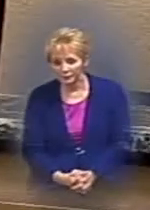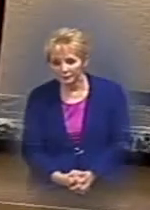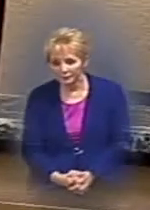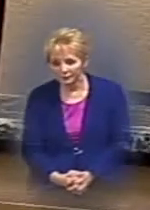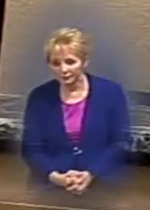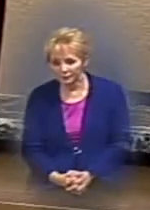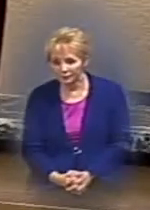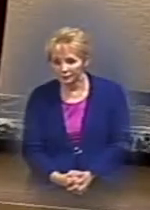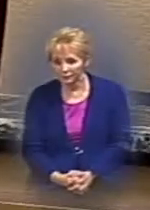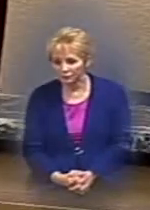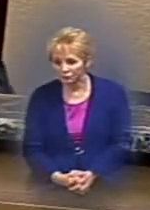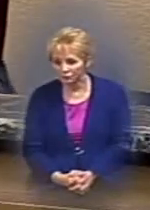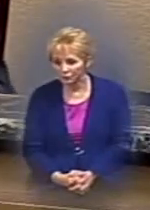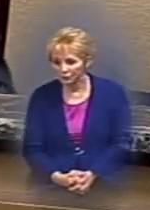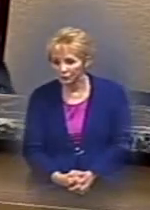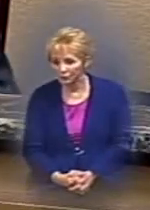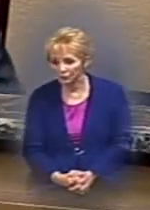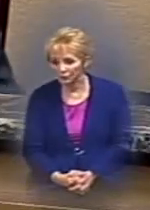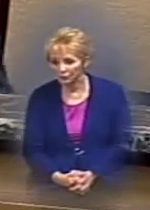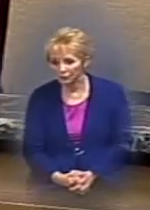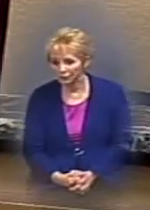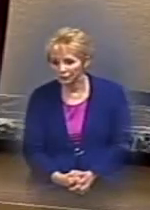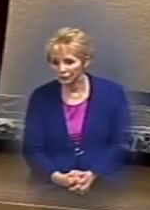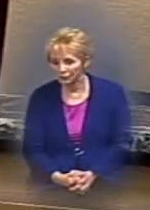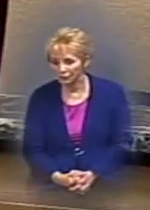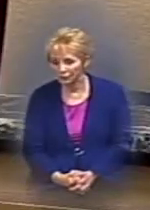Okay, let's see.